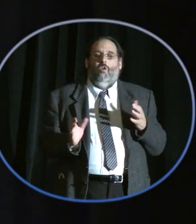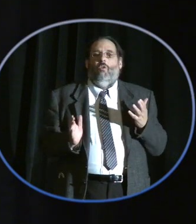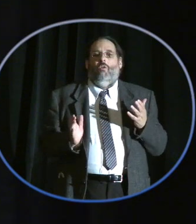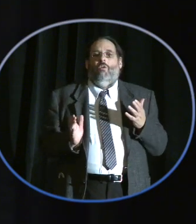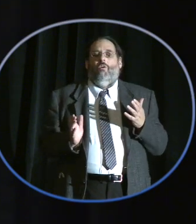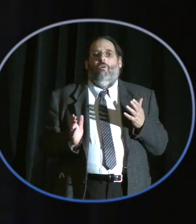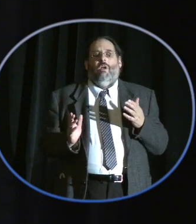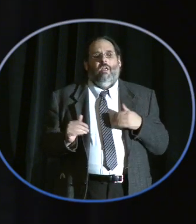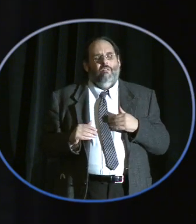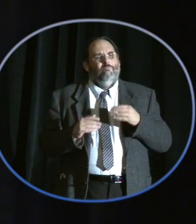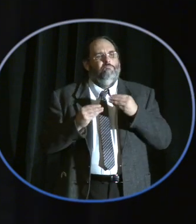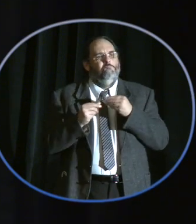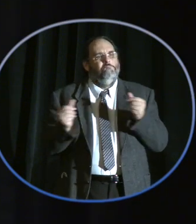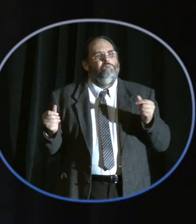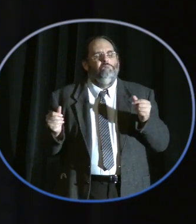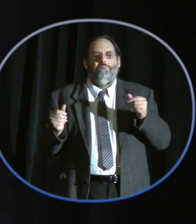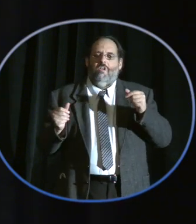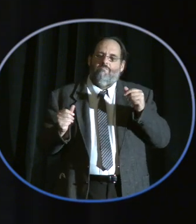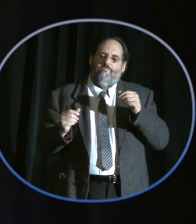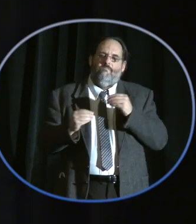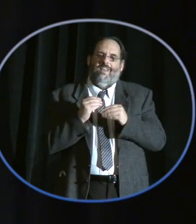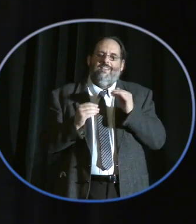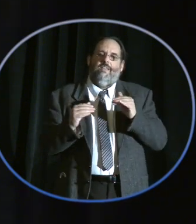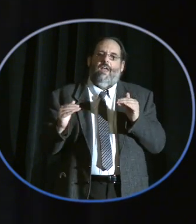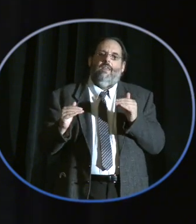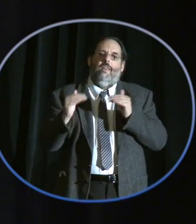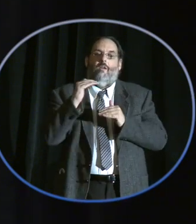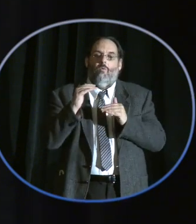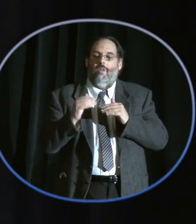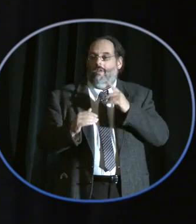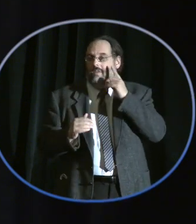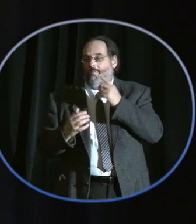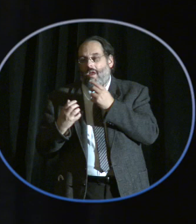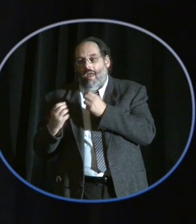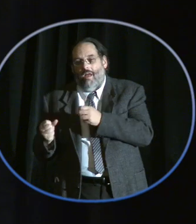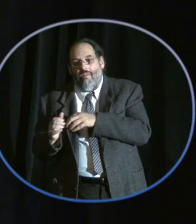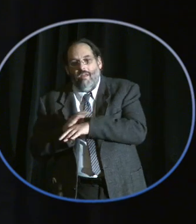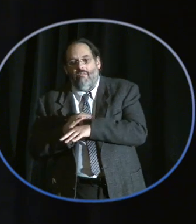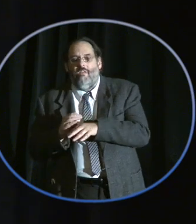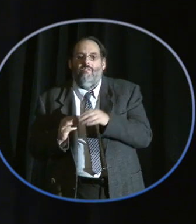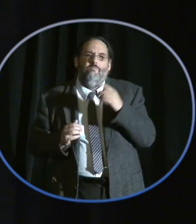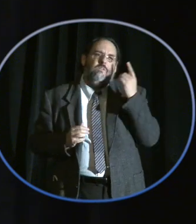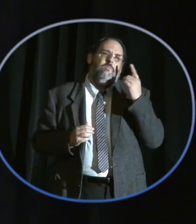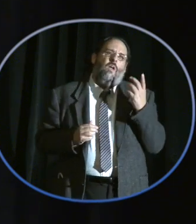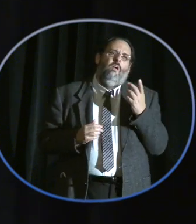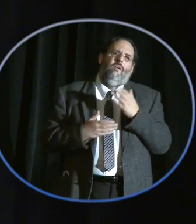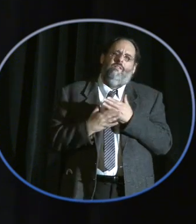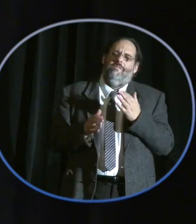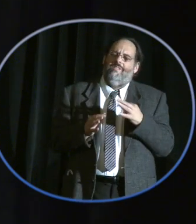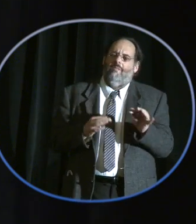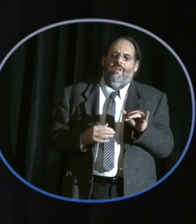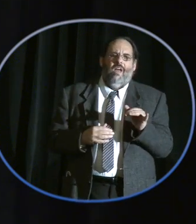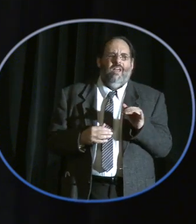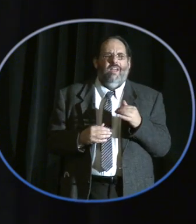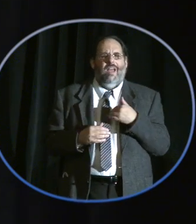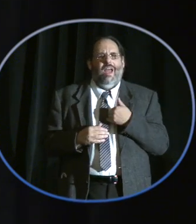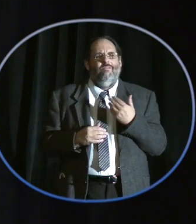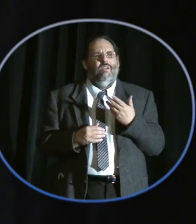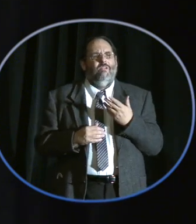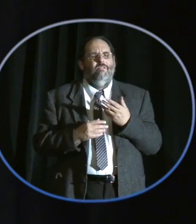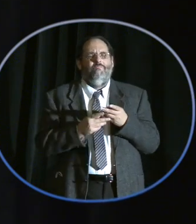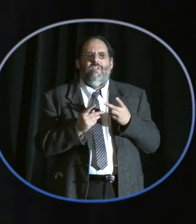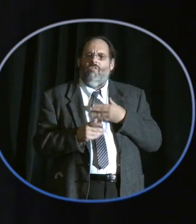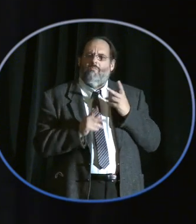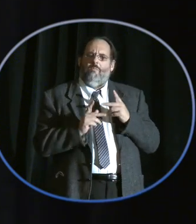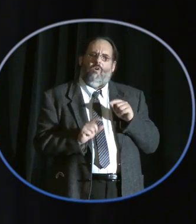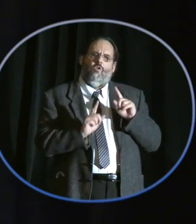plays in our communities. And when you think about health and access, and when you think about something as simple as having somewhere for young